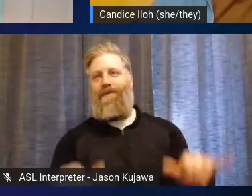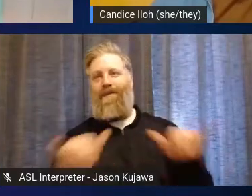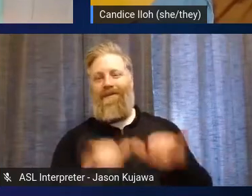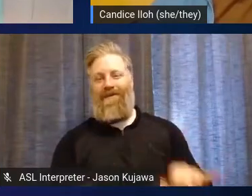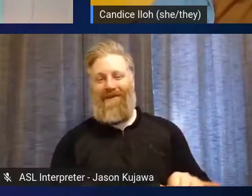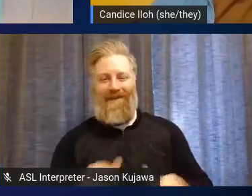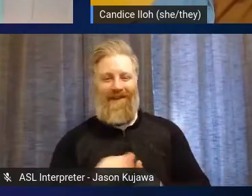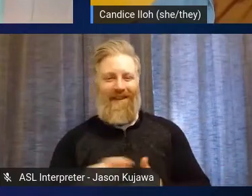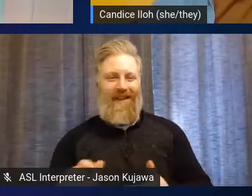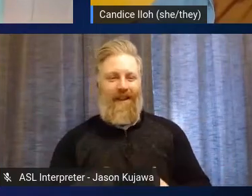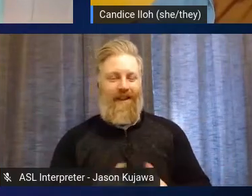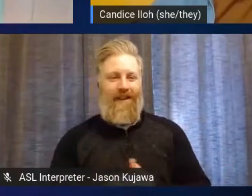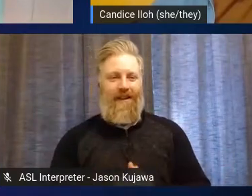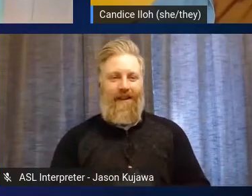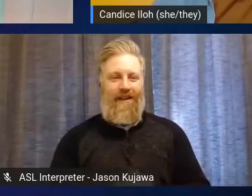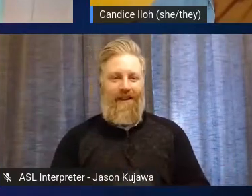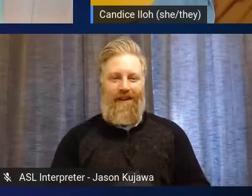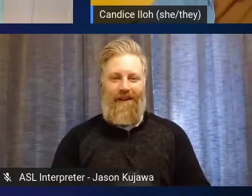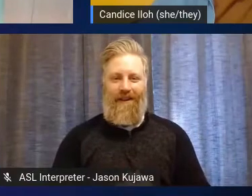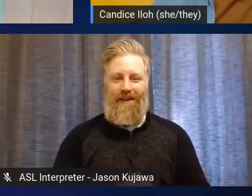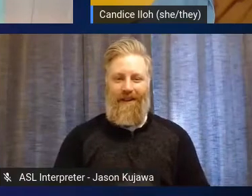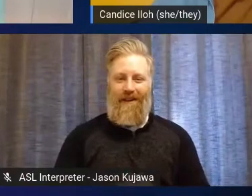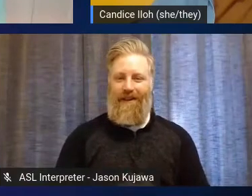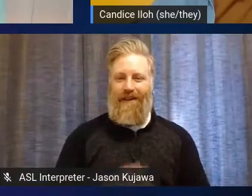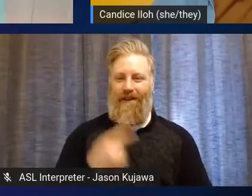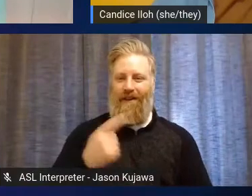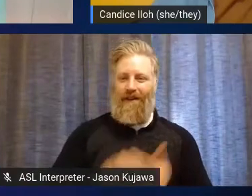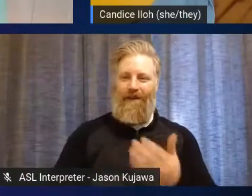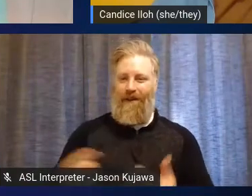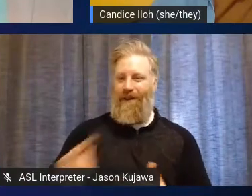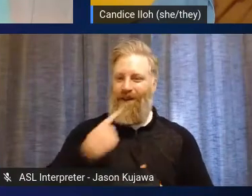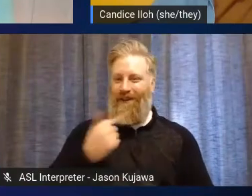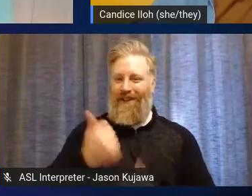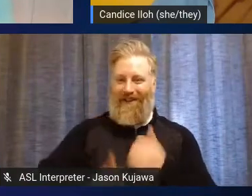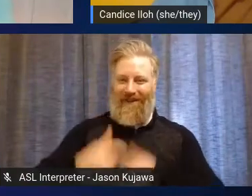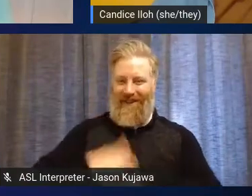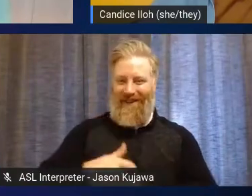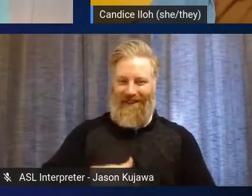all. What's the same thing you say every single time? It doesn't have to be your answer, and I'm curious.